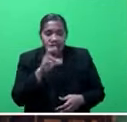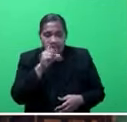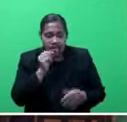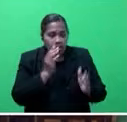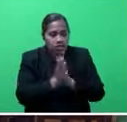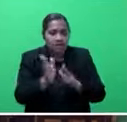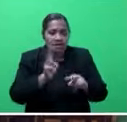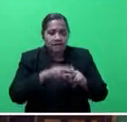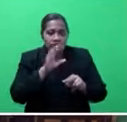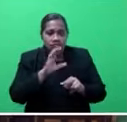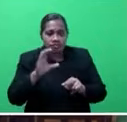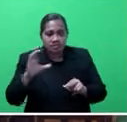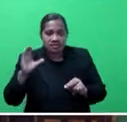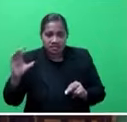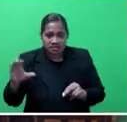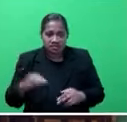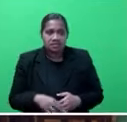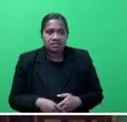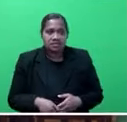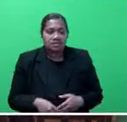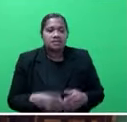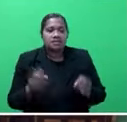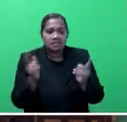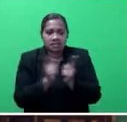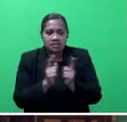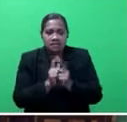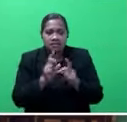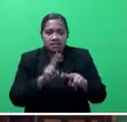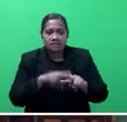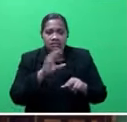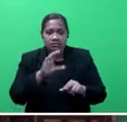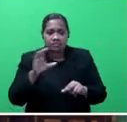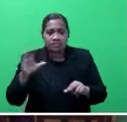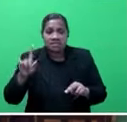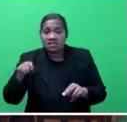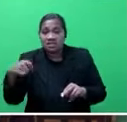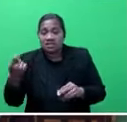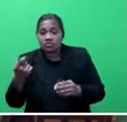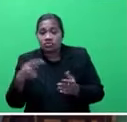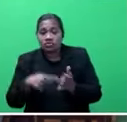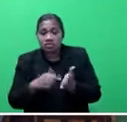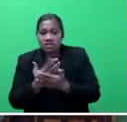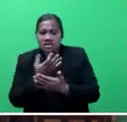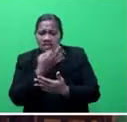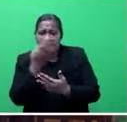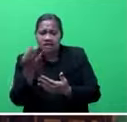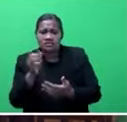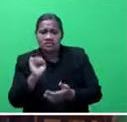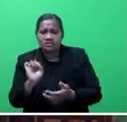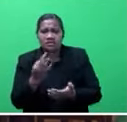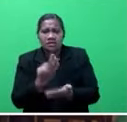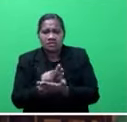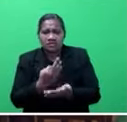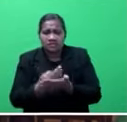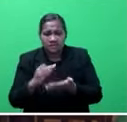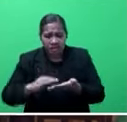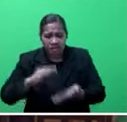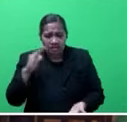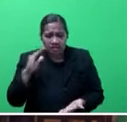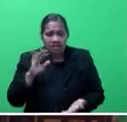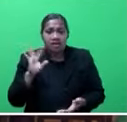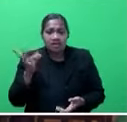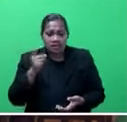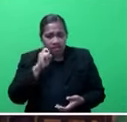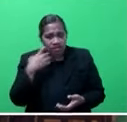FCCC. In fact, they have a meeting with FCCC next Tuesday. They've asked for a fair rise. And they probably get it. It's